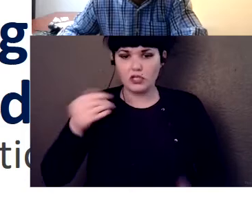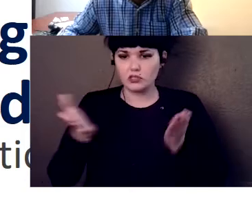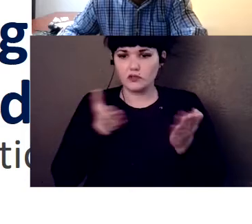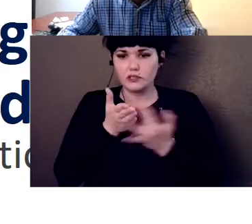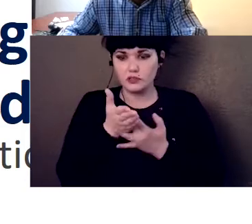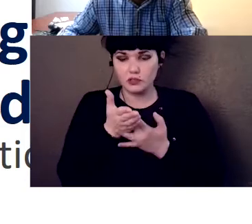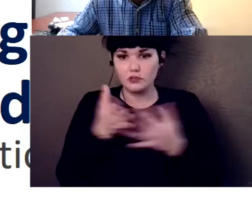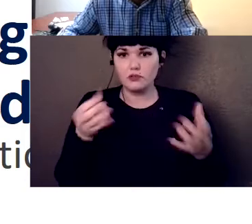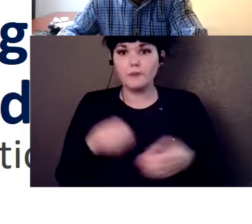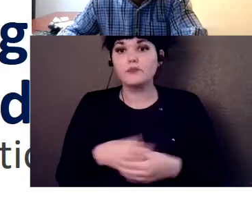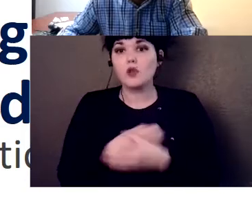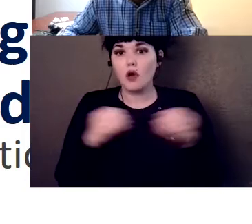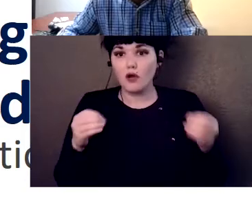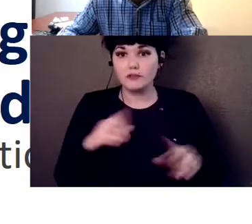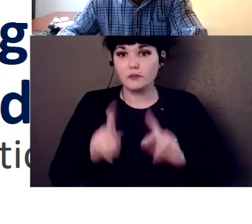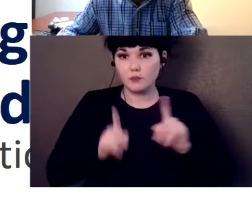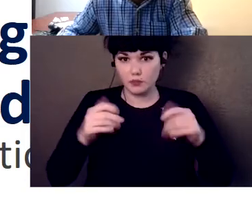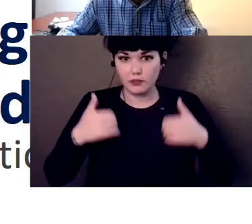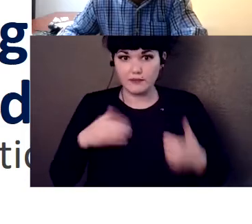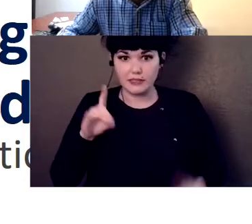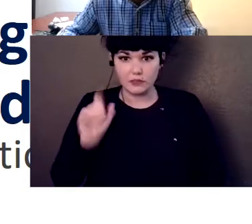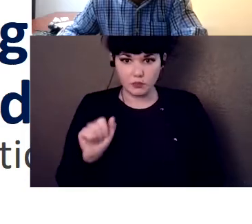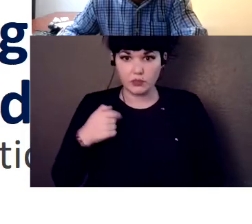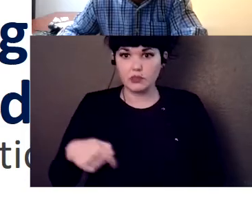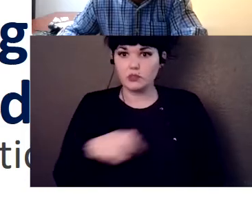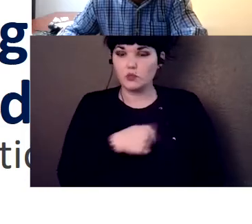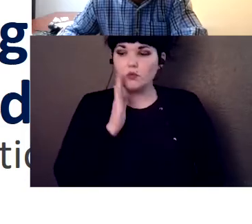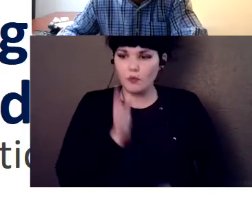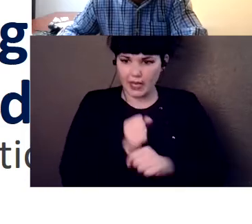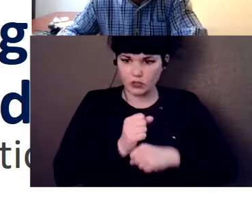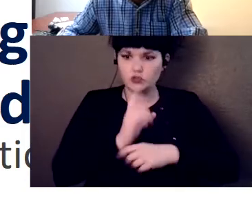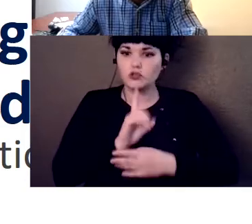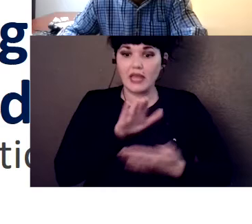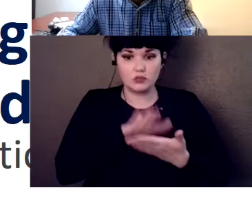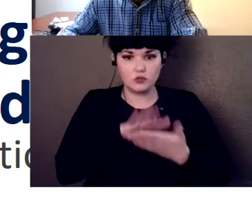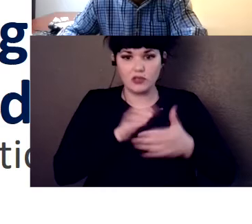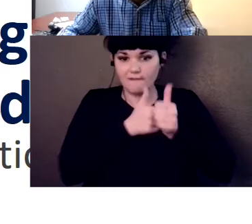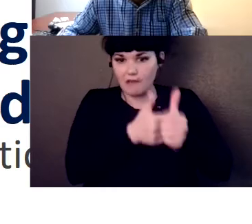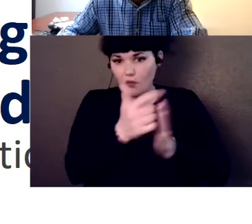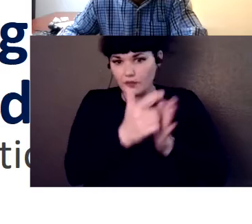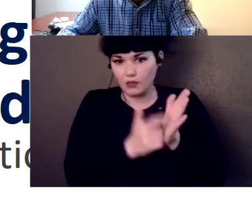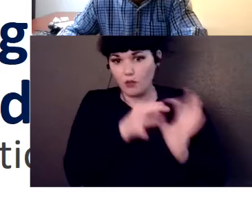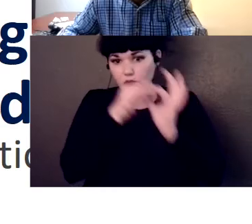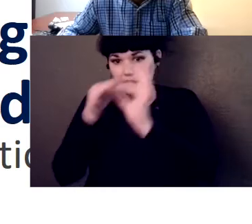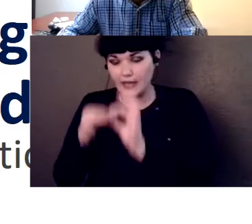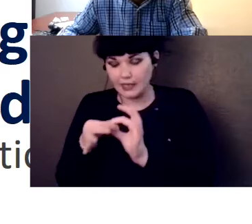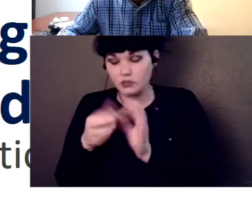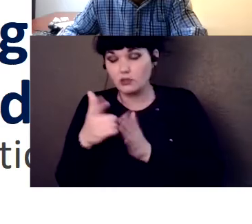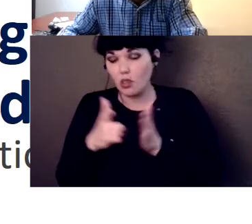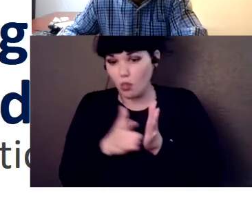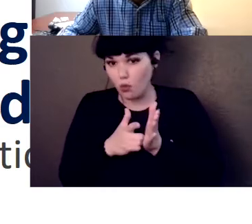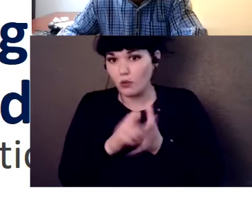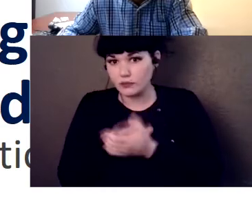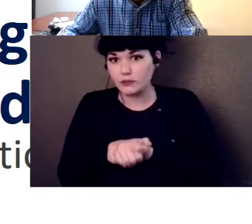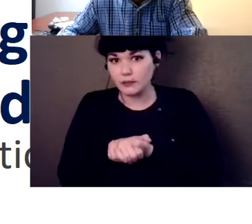also known as OPWDD. We also ensure that schools are following the law related to students with disabilities by providing the